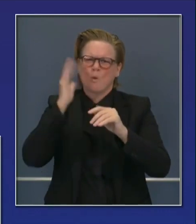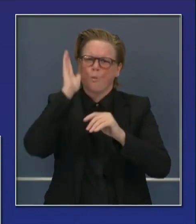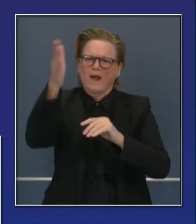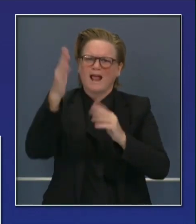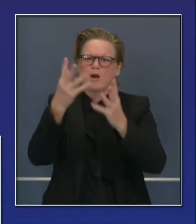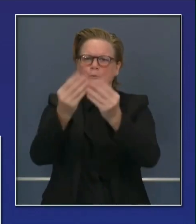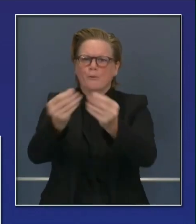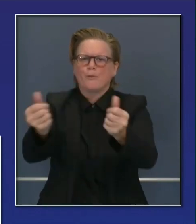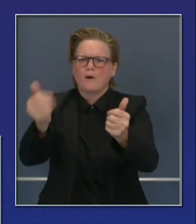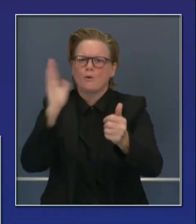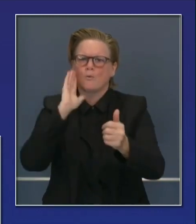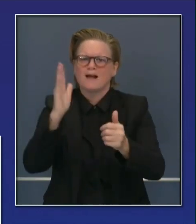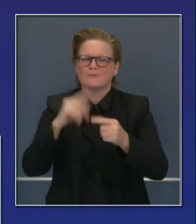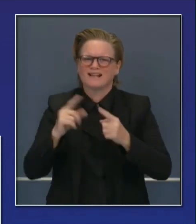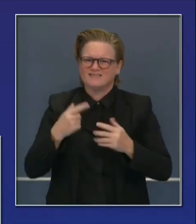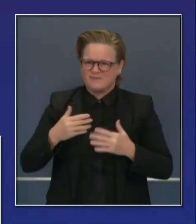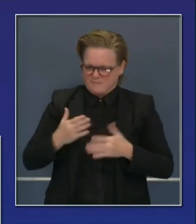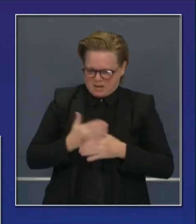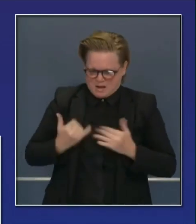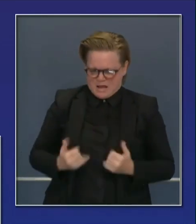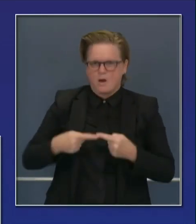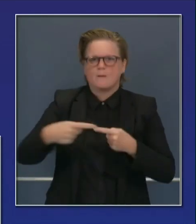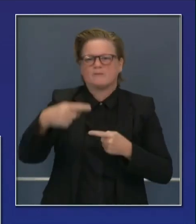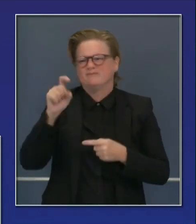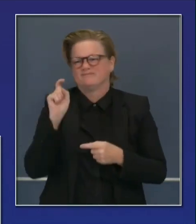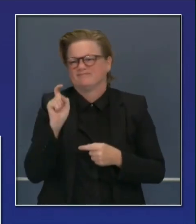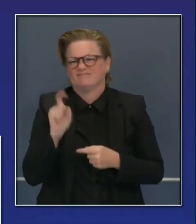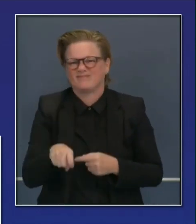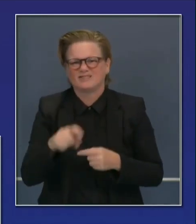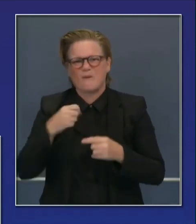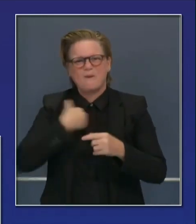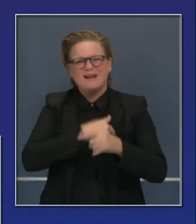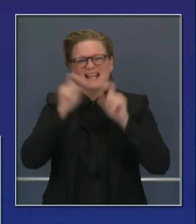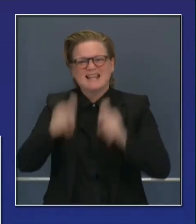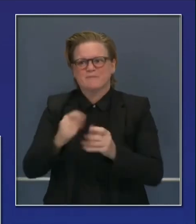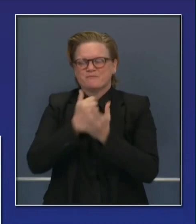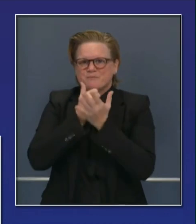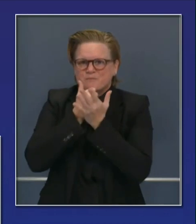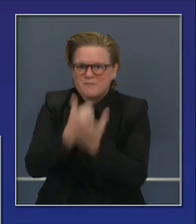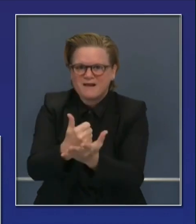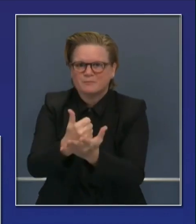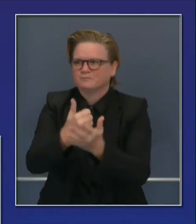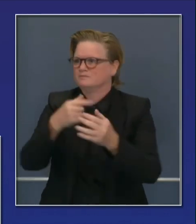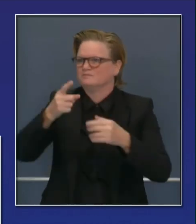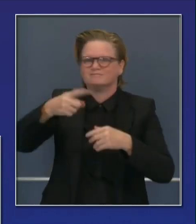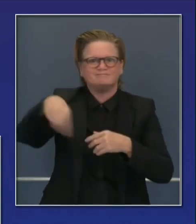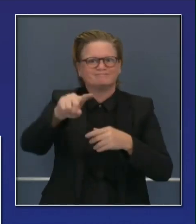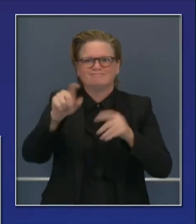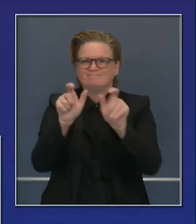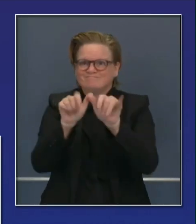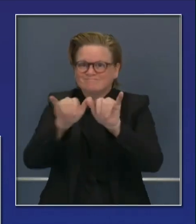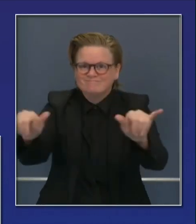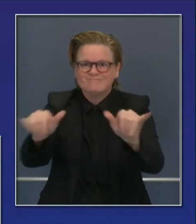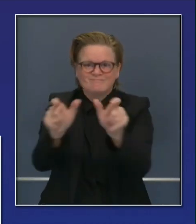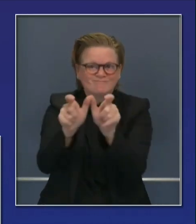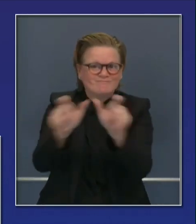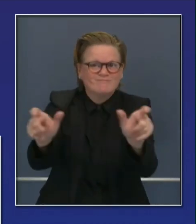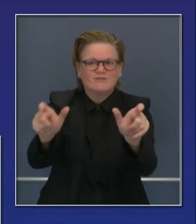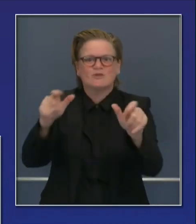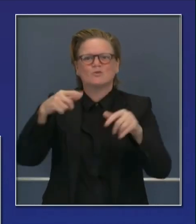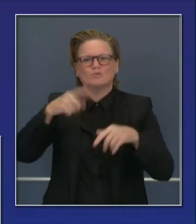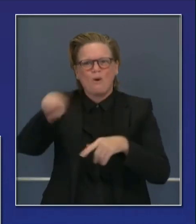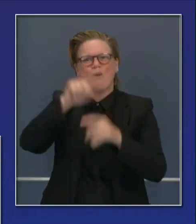can to stem the tide, to bend the curve, and to give us the time necessary by bending that curve to get